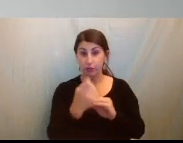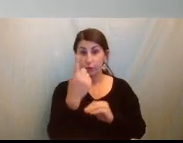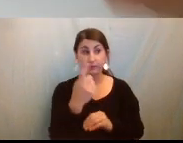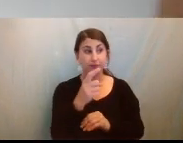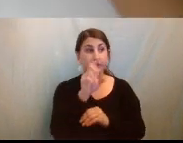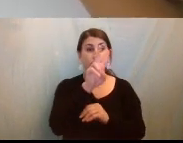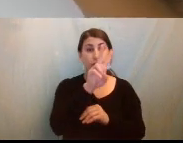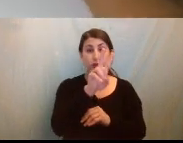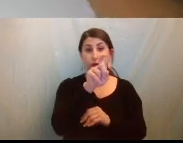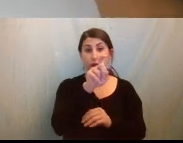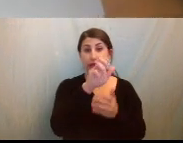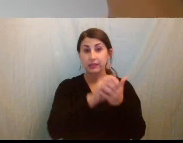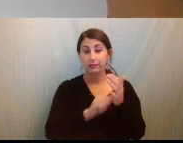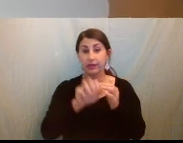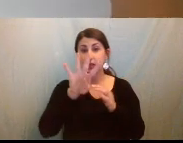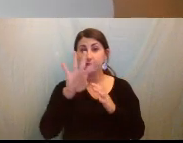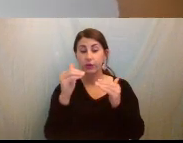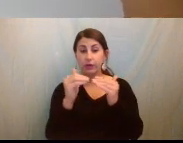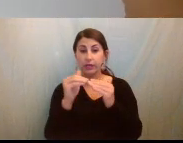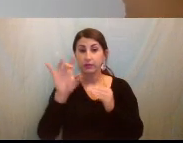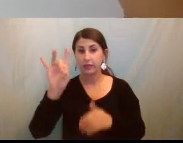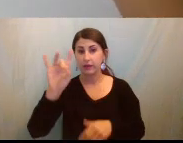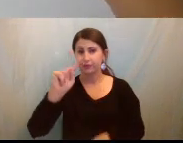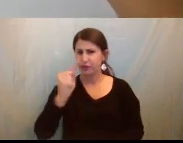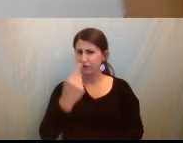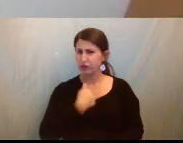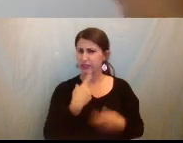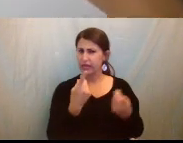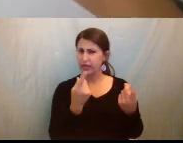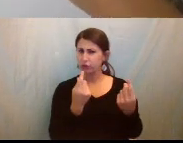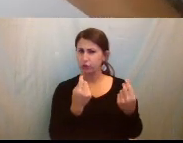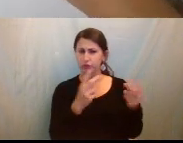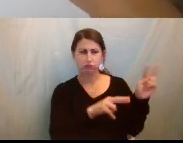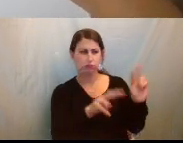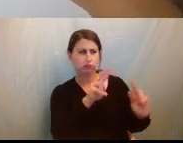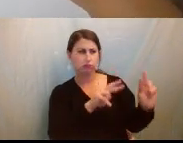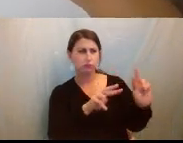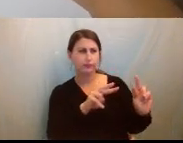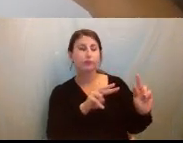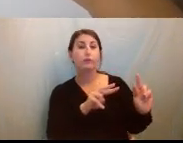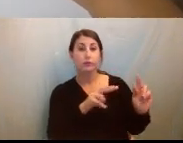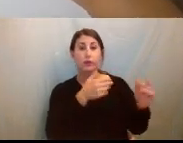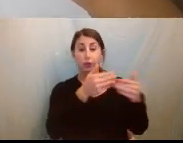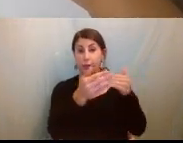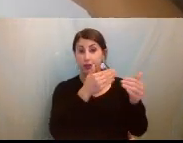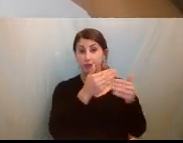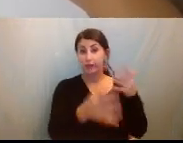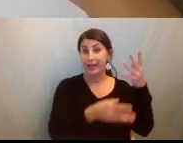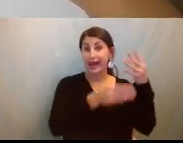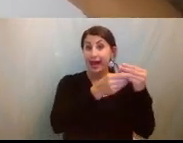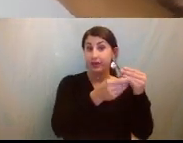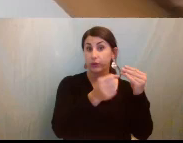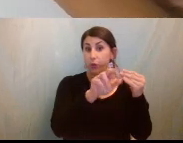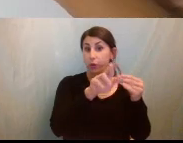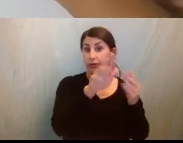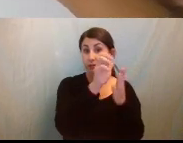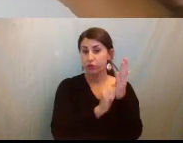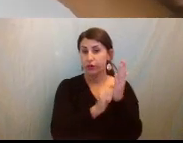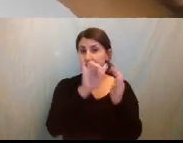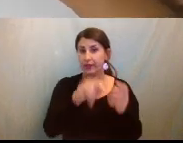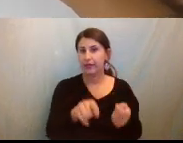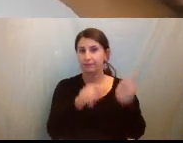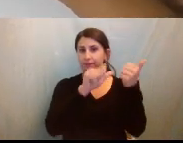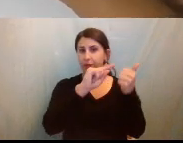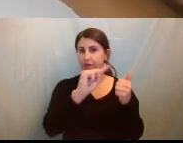here. I have 2x minus 4 equals 8. First, I need to look at the terms and get rid of anything being added or